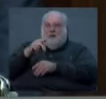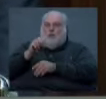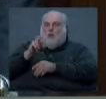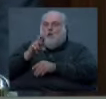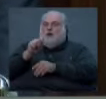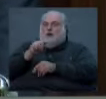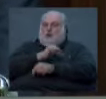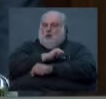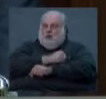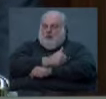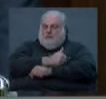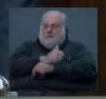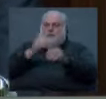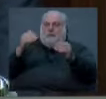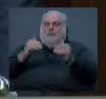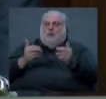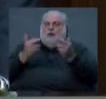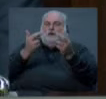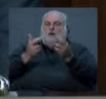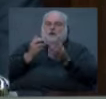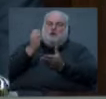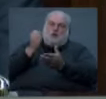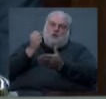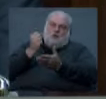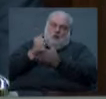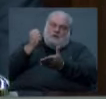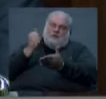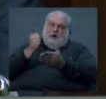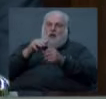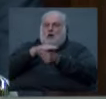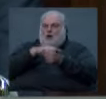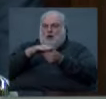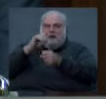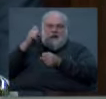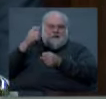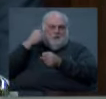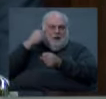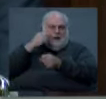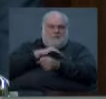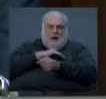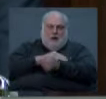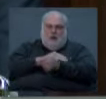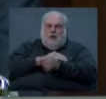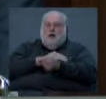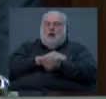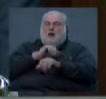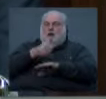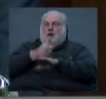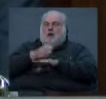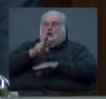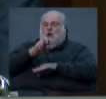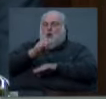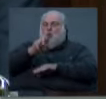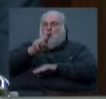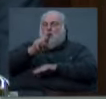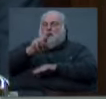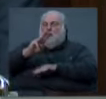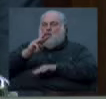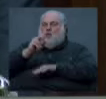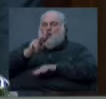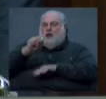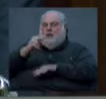for other purposes. A resolution to certify local government endorsement of Southwest Power Pool Incorporated located at 201 Worthen Drive, Little